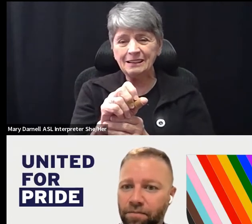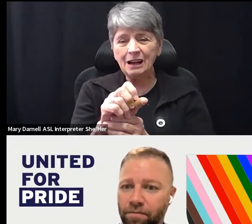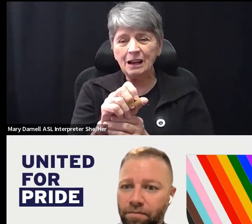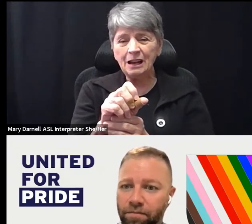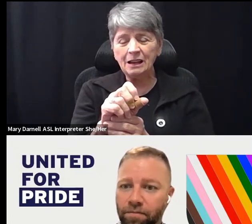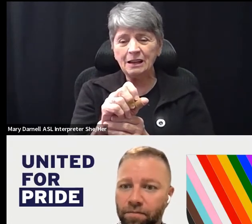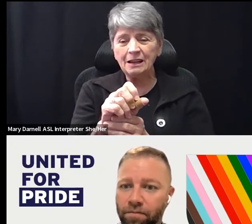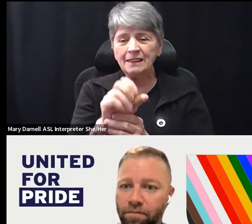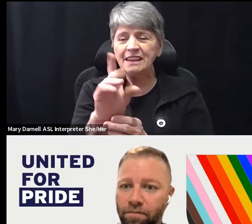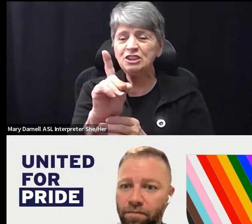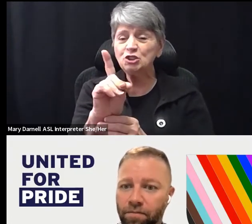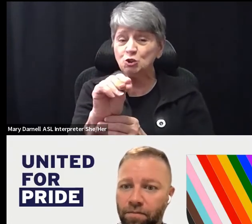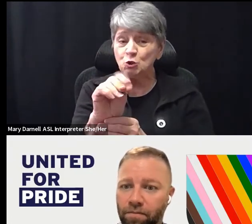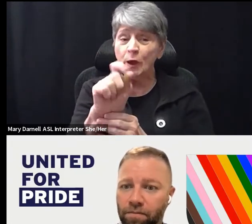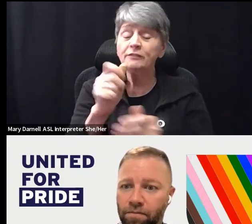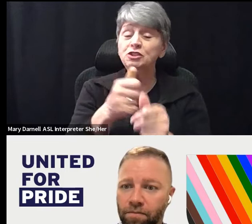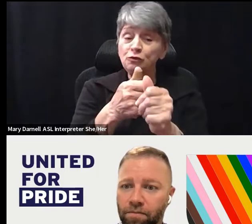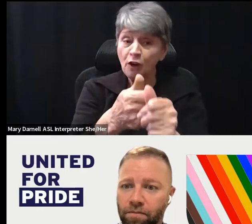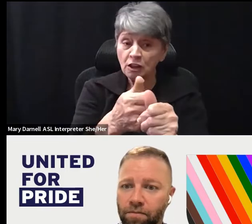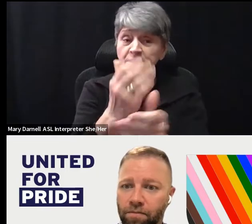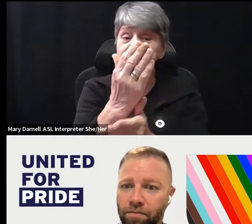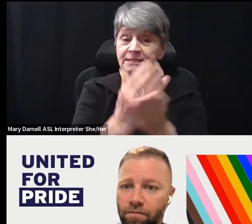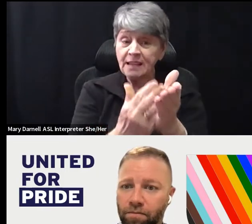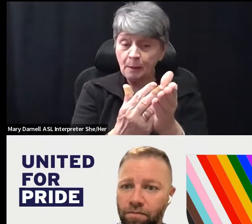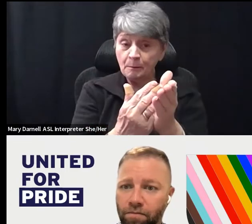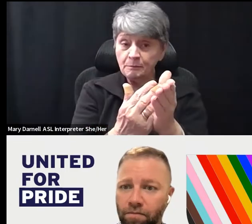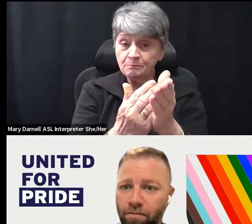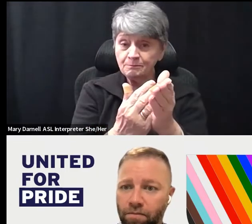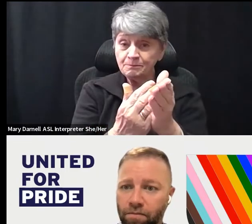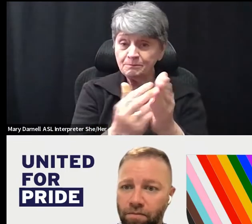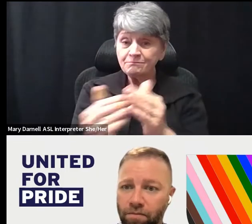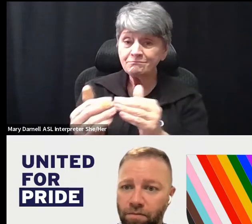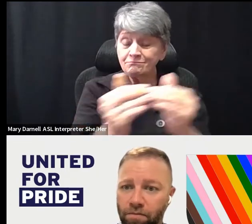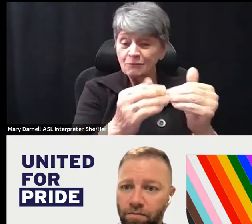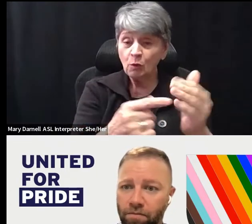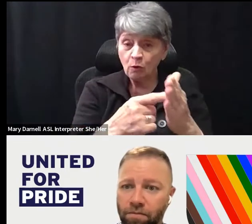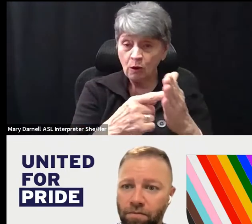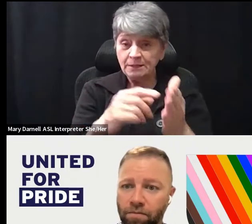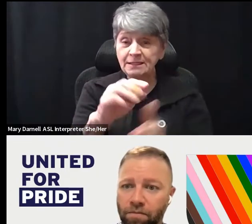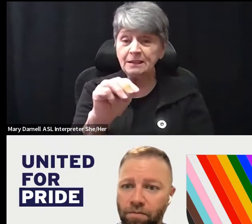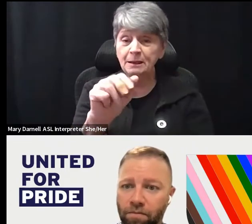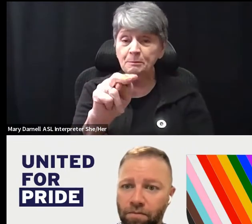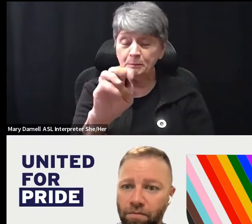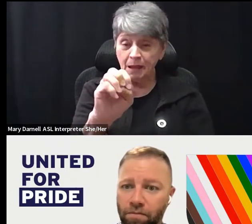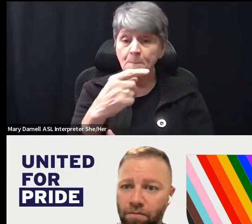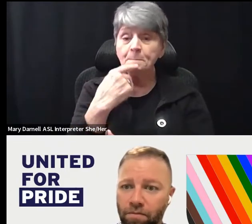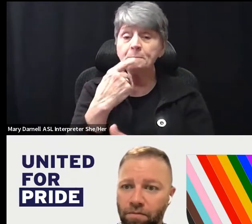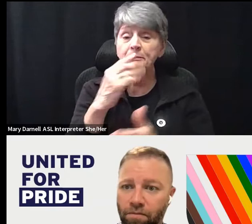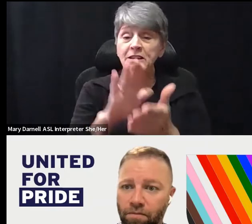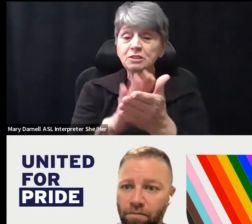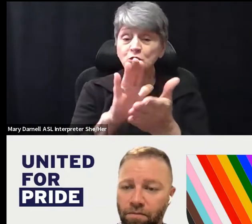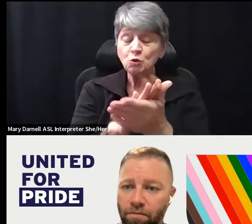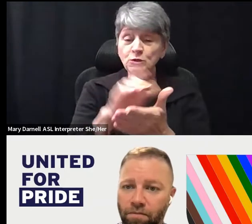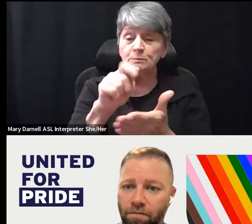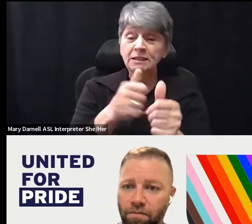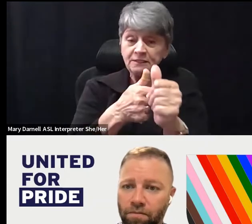so they do have to follow some standards. Basically, the way that the system operates in Maine is that public schools have to follow